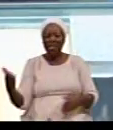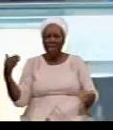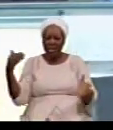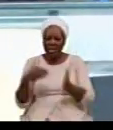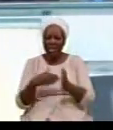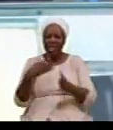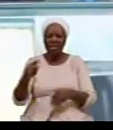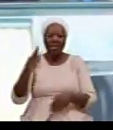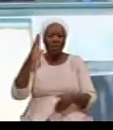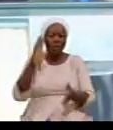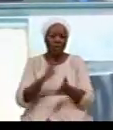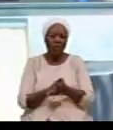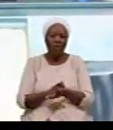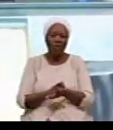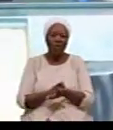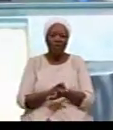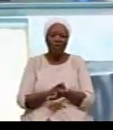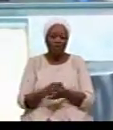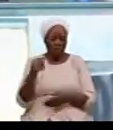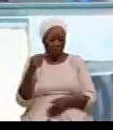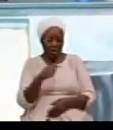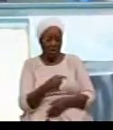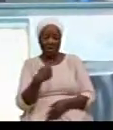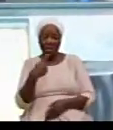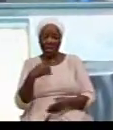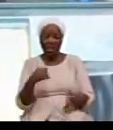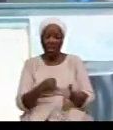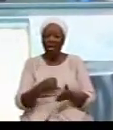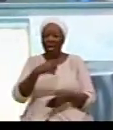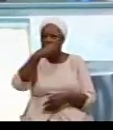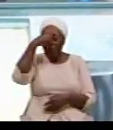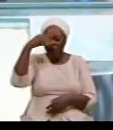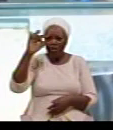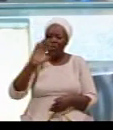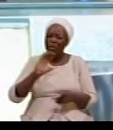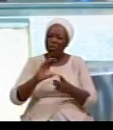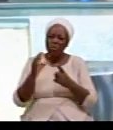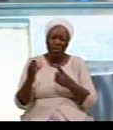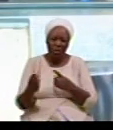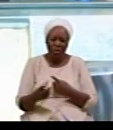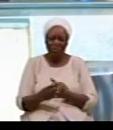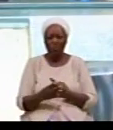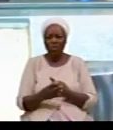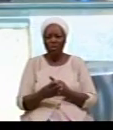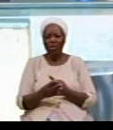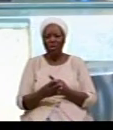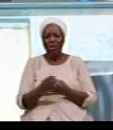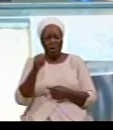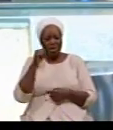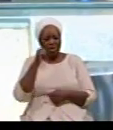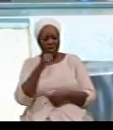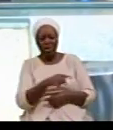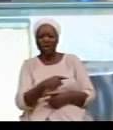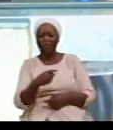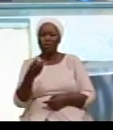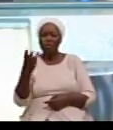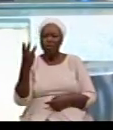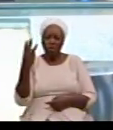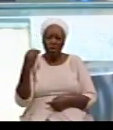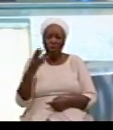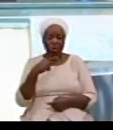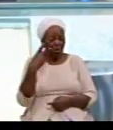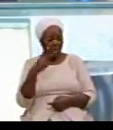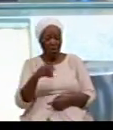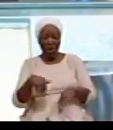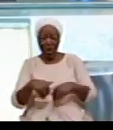She said it because of the condition. She was sorry when the husband replied